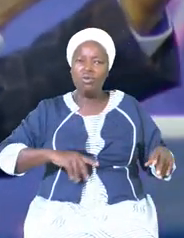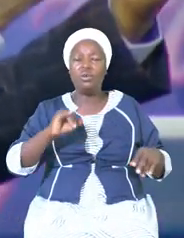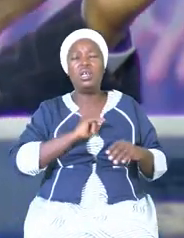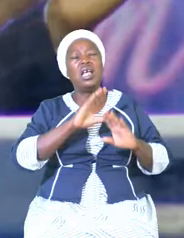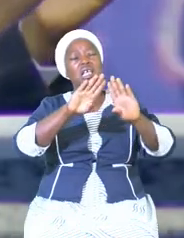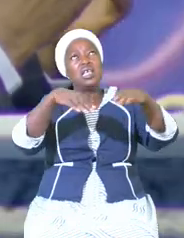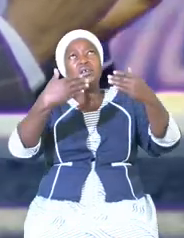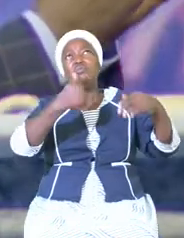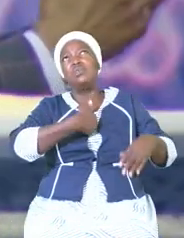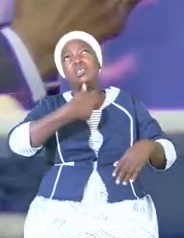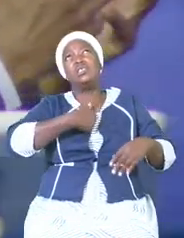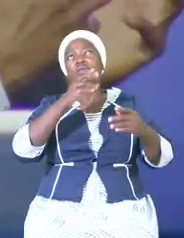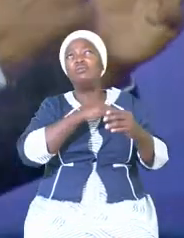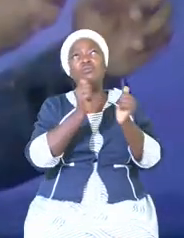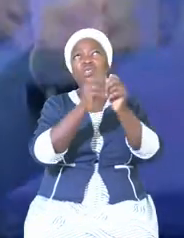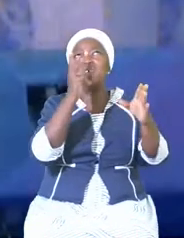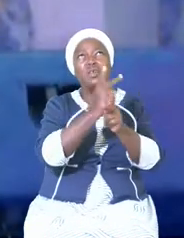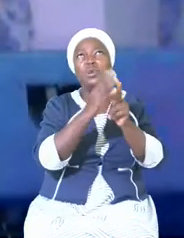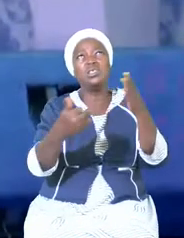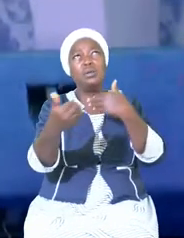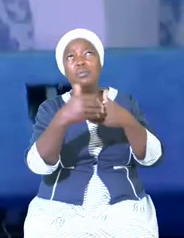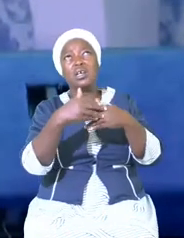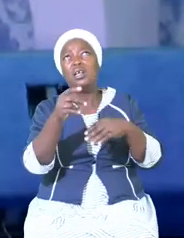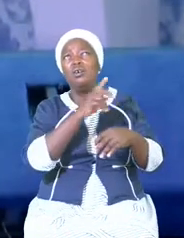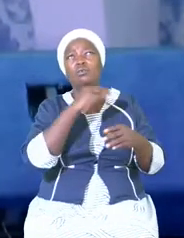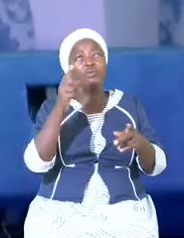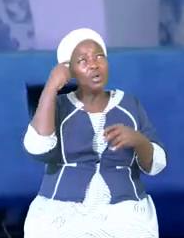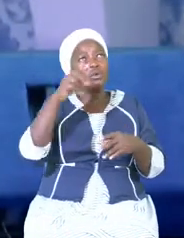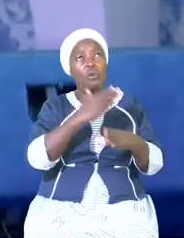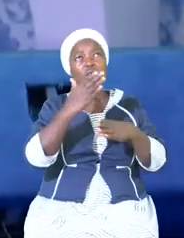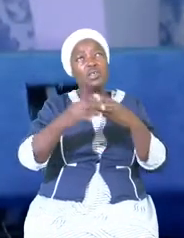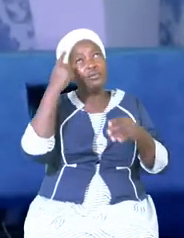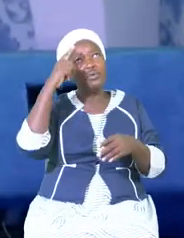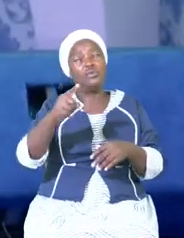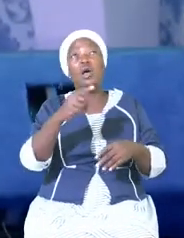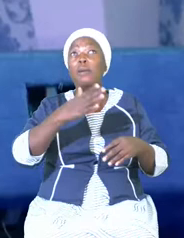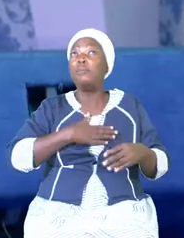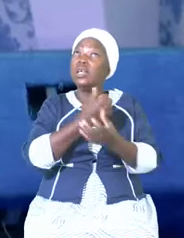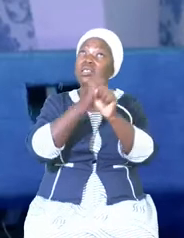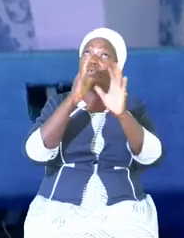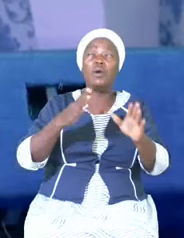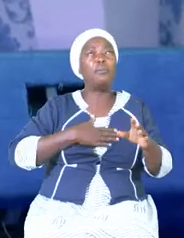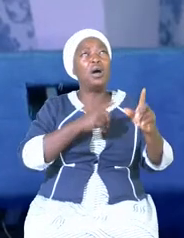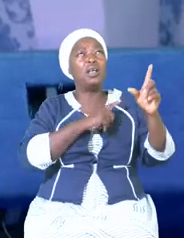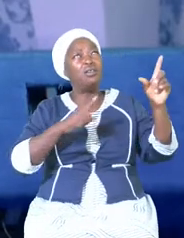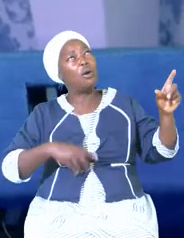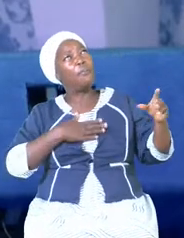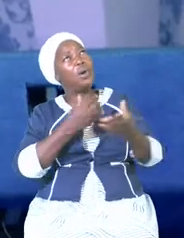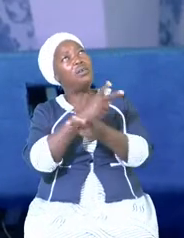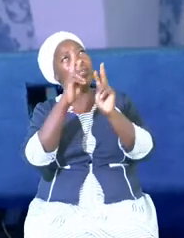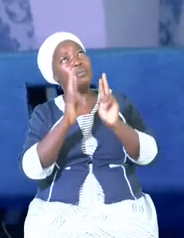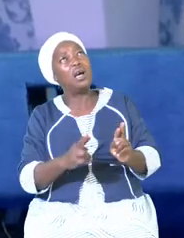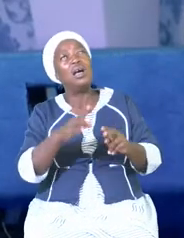myself unreservedly, wholeheartedly unto you, my Savior, my Lord, my Redeemer,